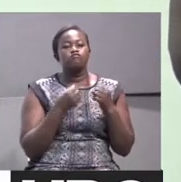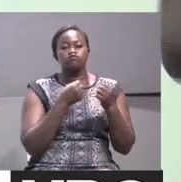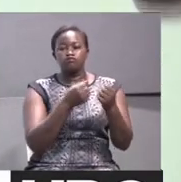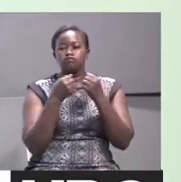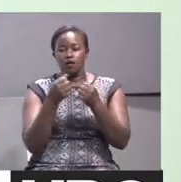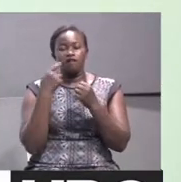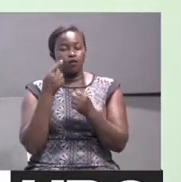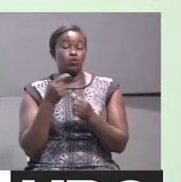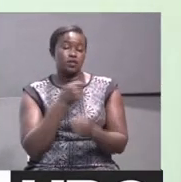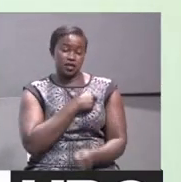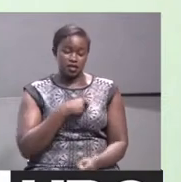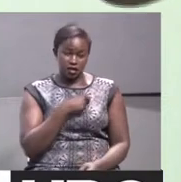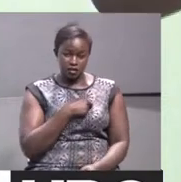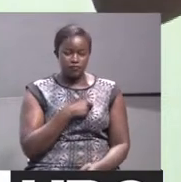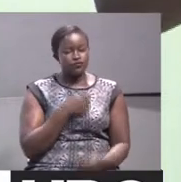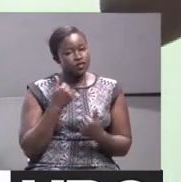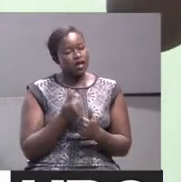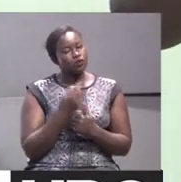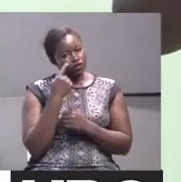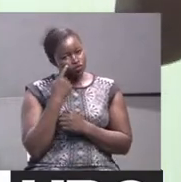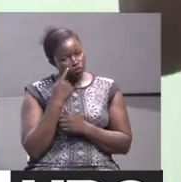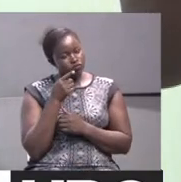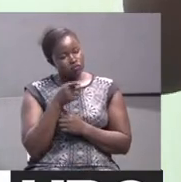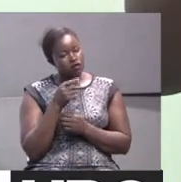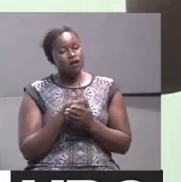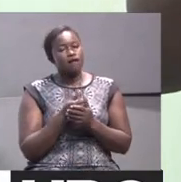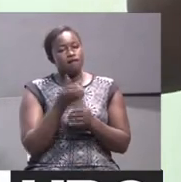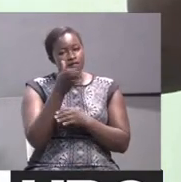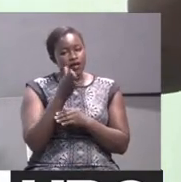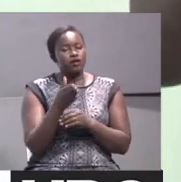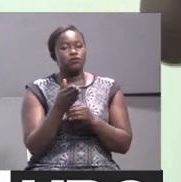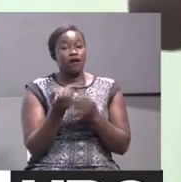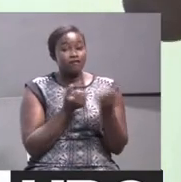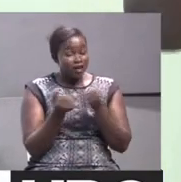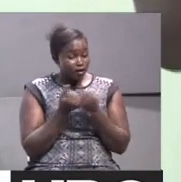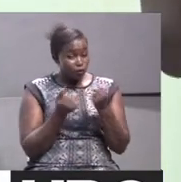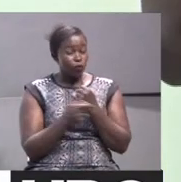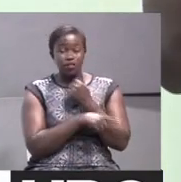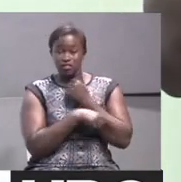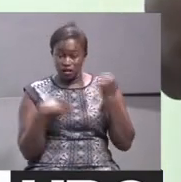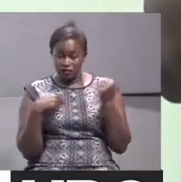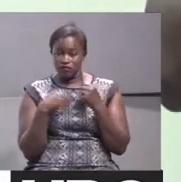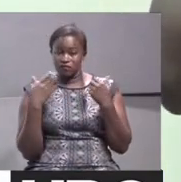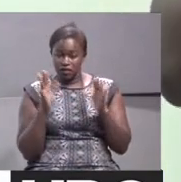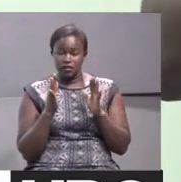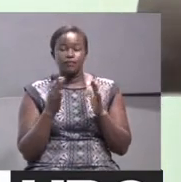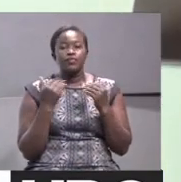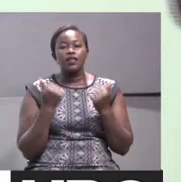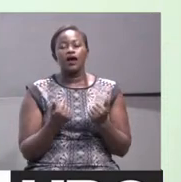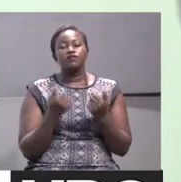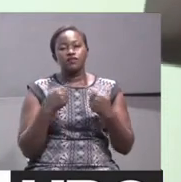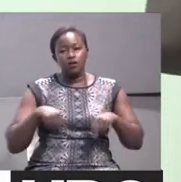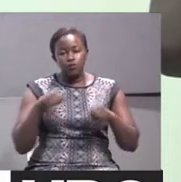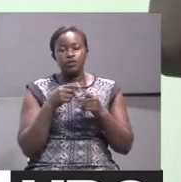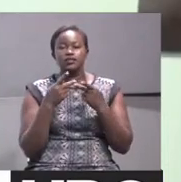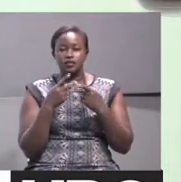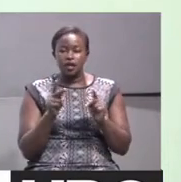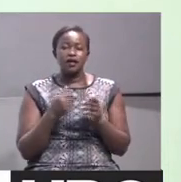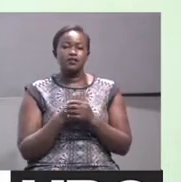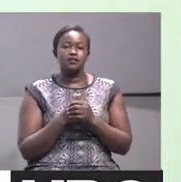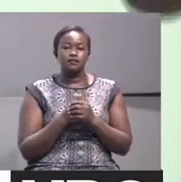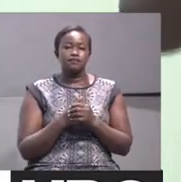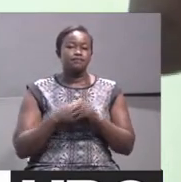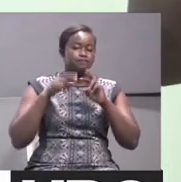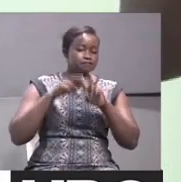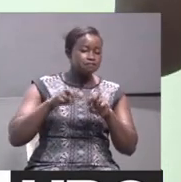Now, we realized that this vehicle had been stolen, and we embarked on the tracing of the